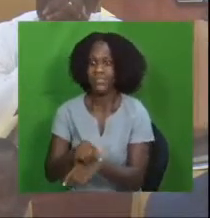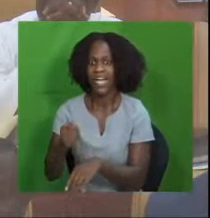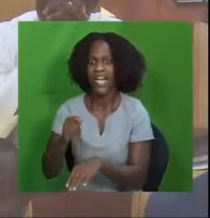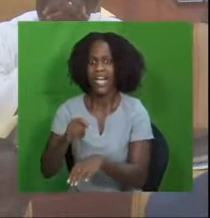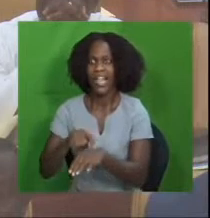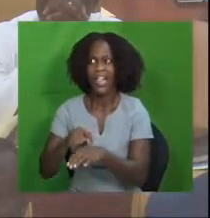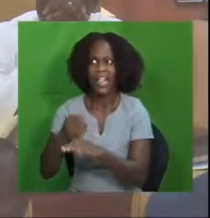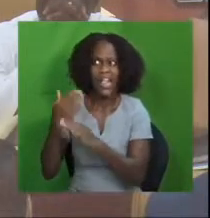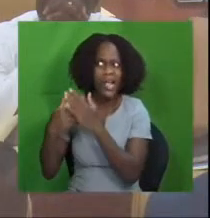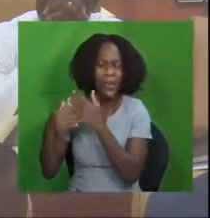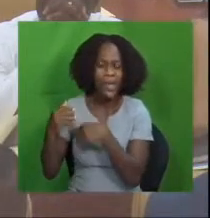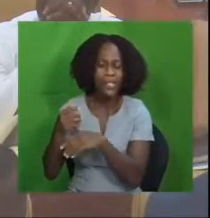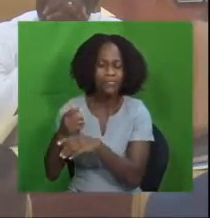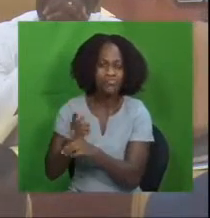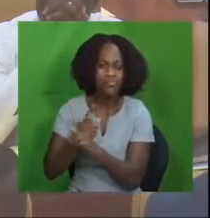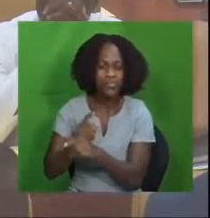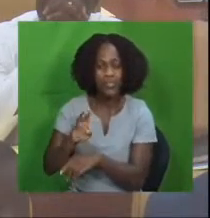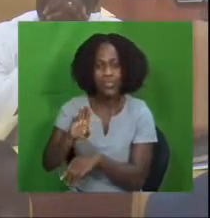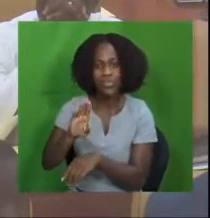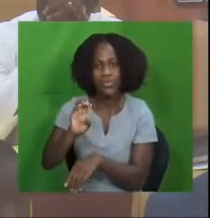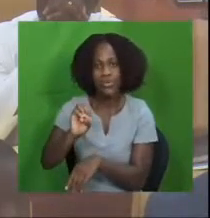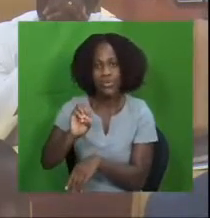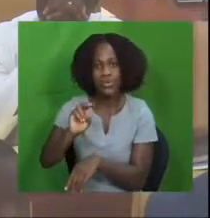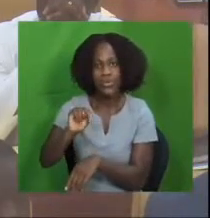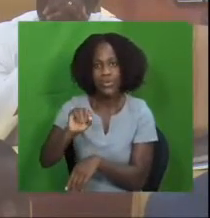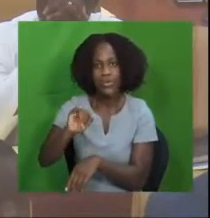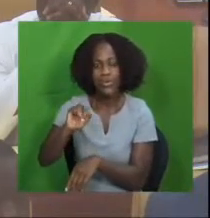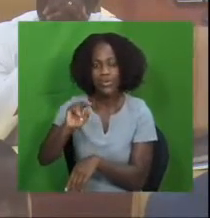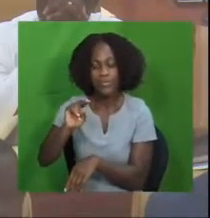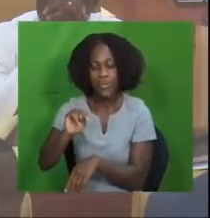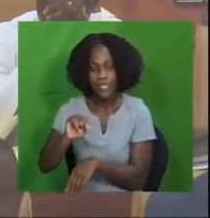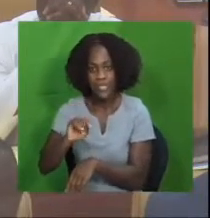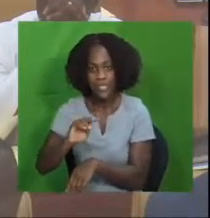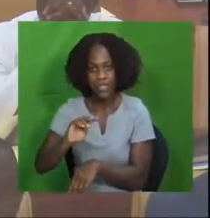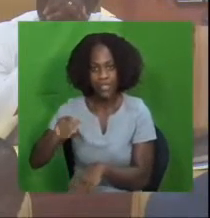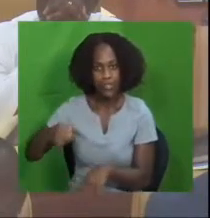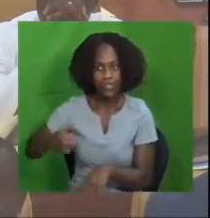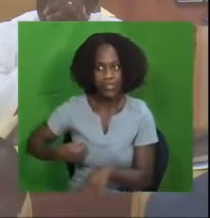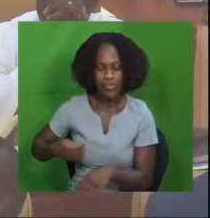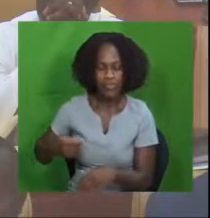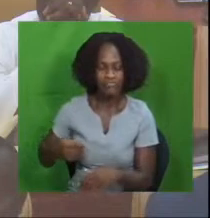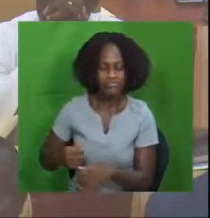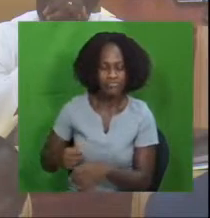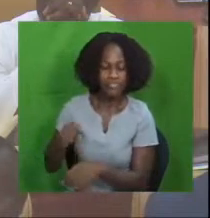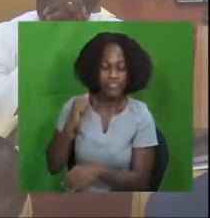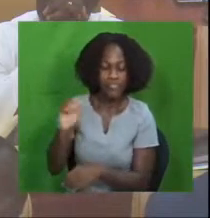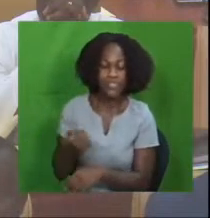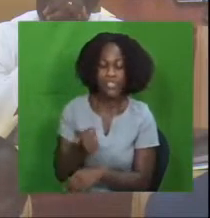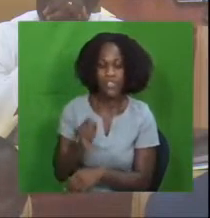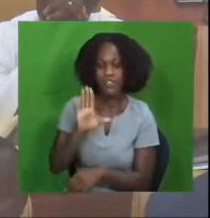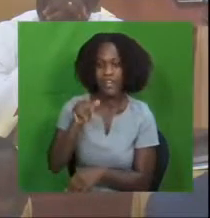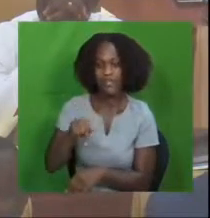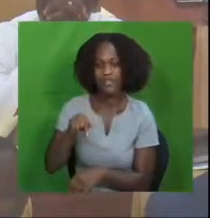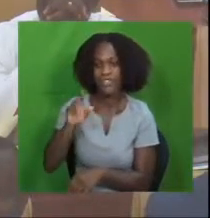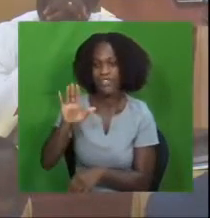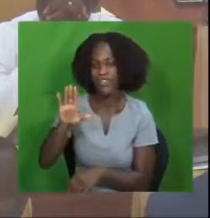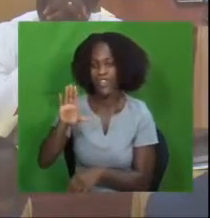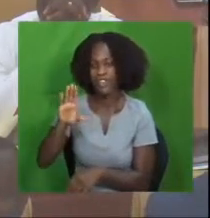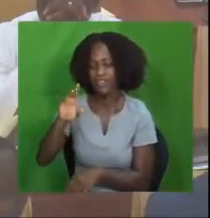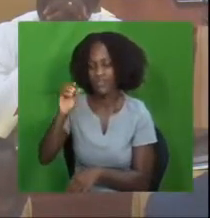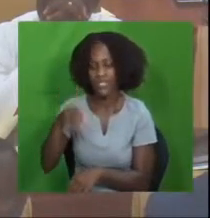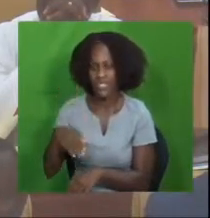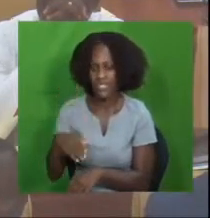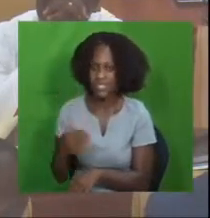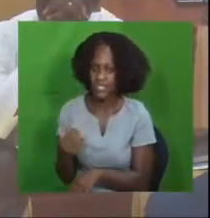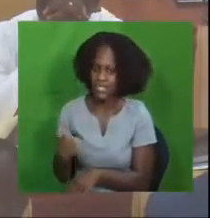when Benin and Cote d'Ivoire refused to accept 5.6%, they collected 11% to come and eat kenke. And they were celebrating with kenke